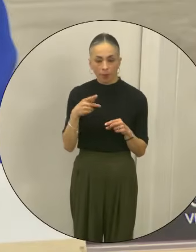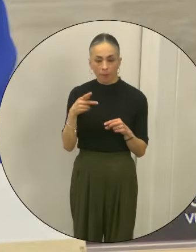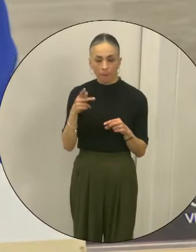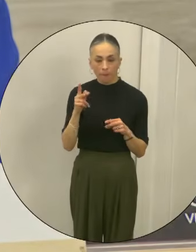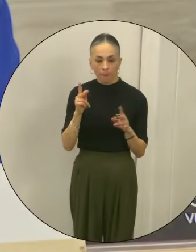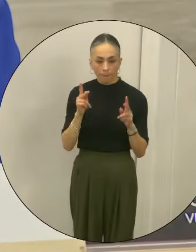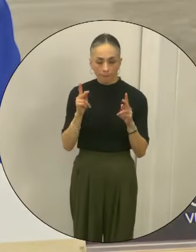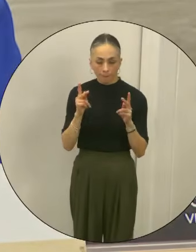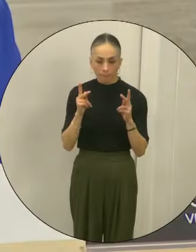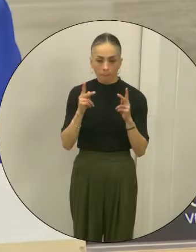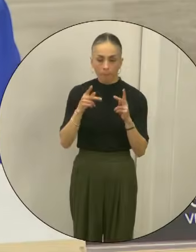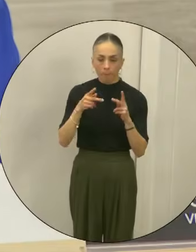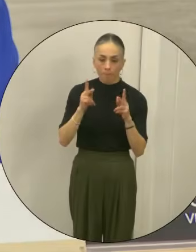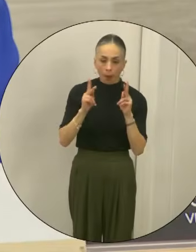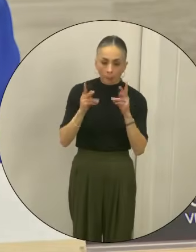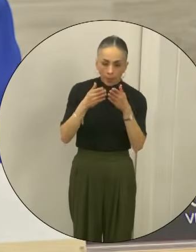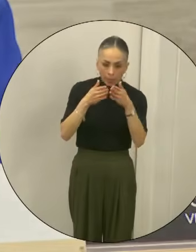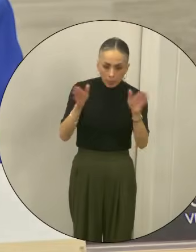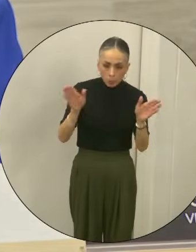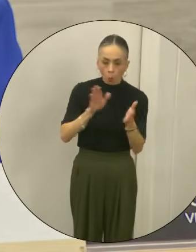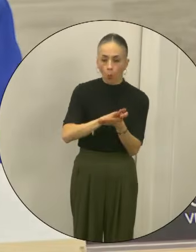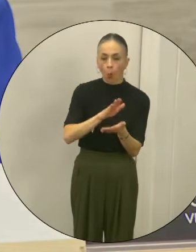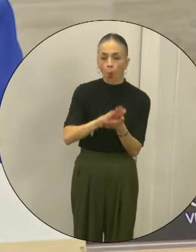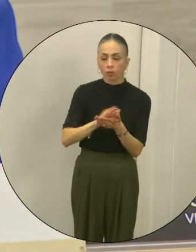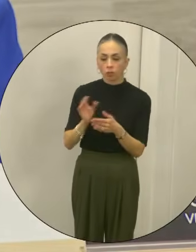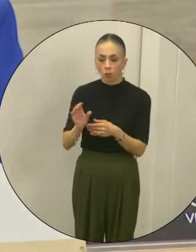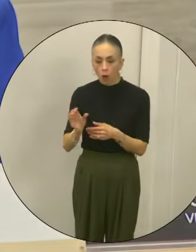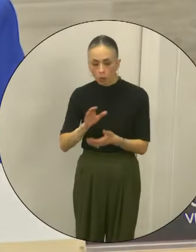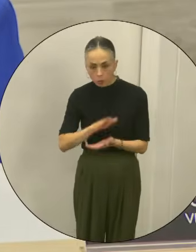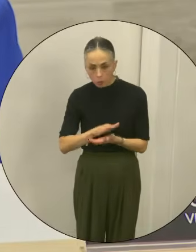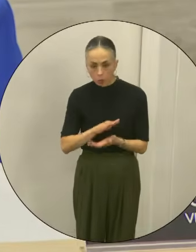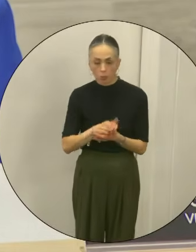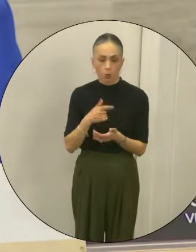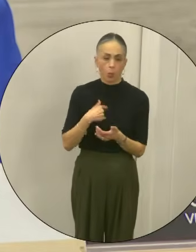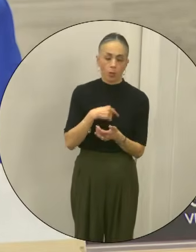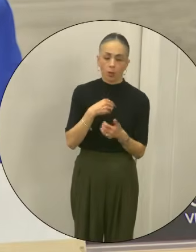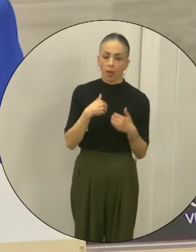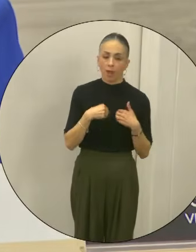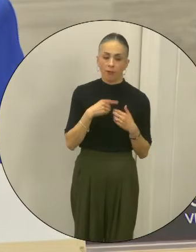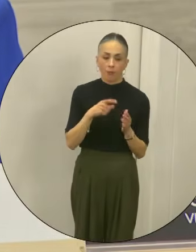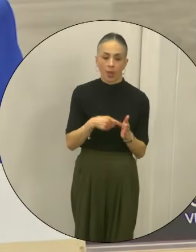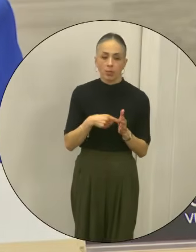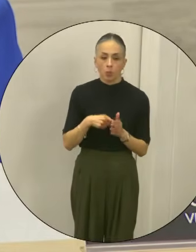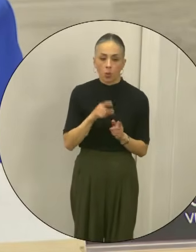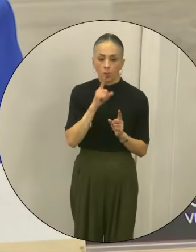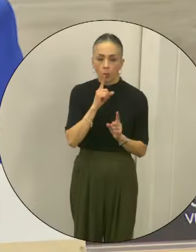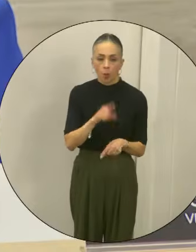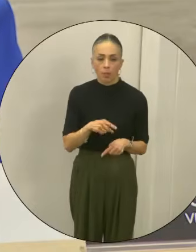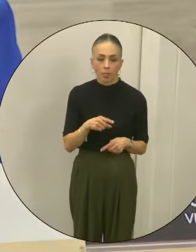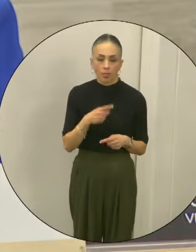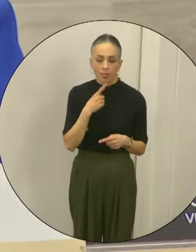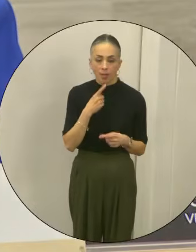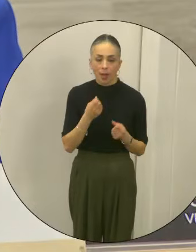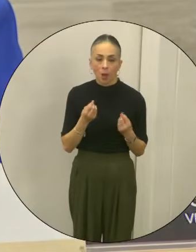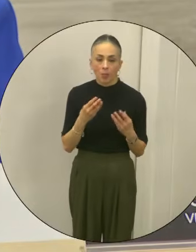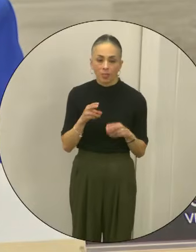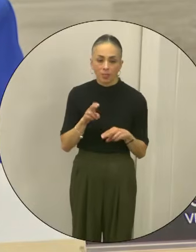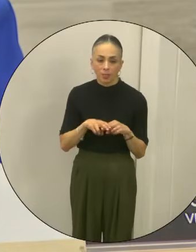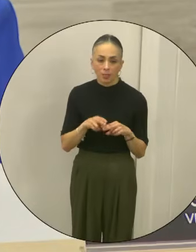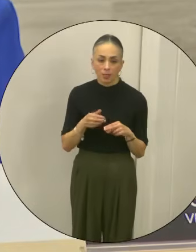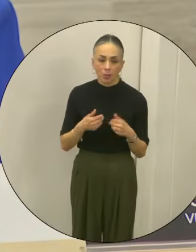charter schools, and it's not the private schools. We don't have mandatory reporting to say how many seats do you